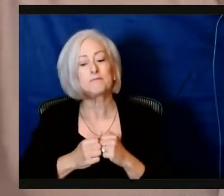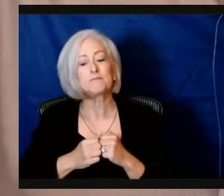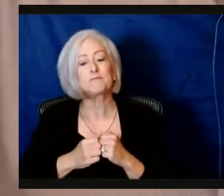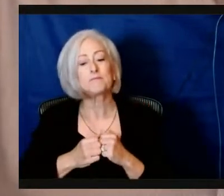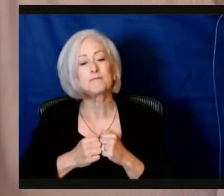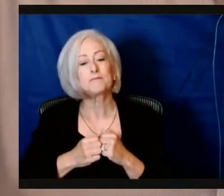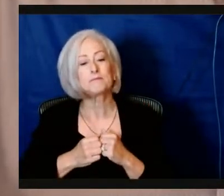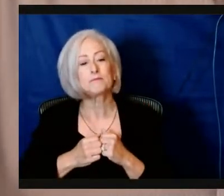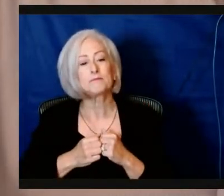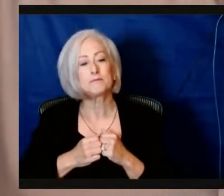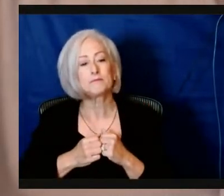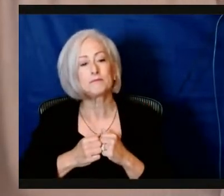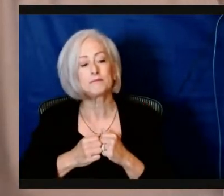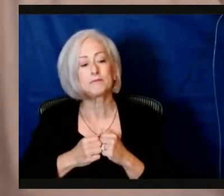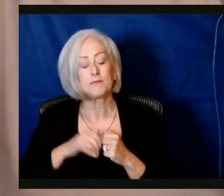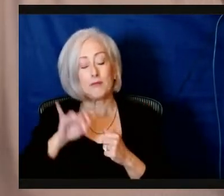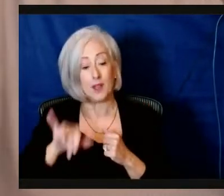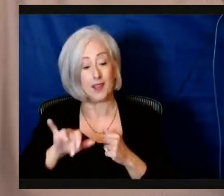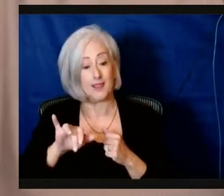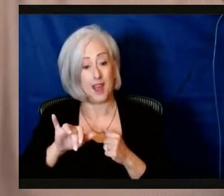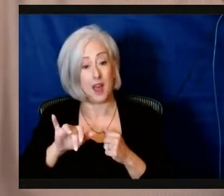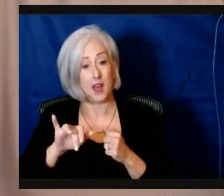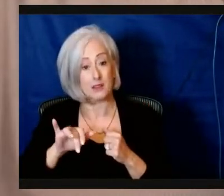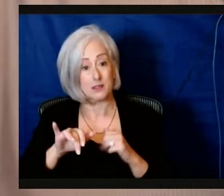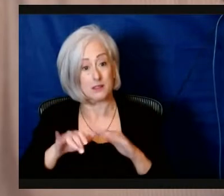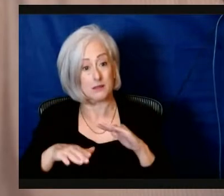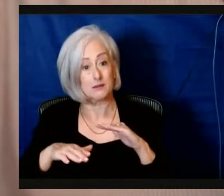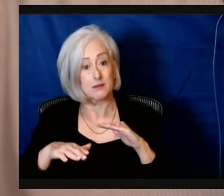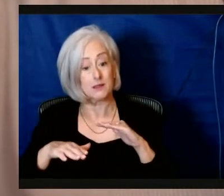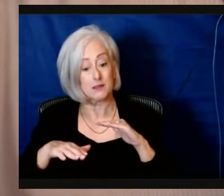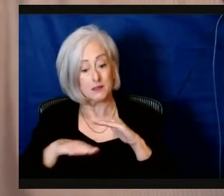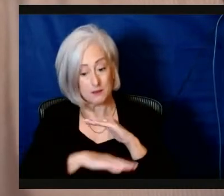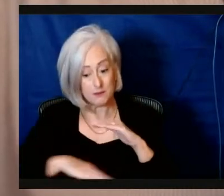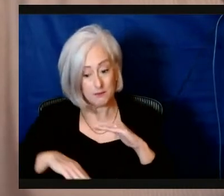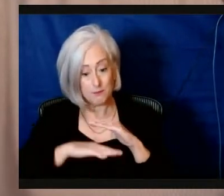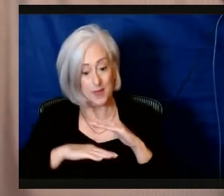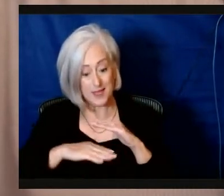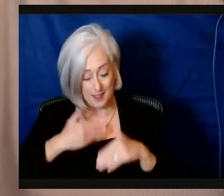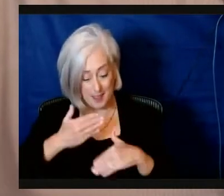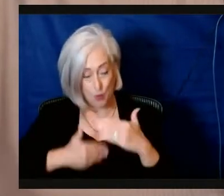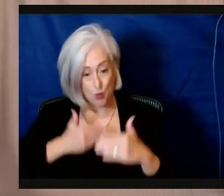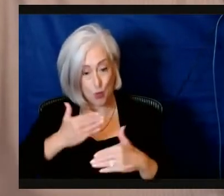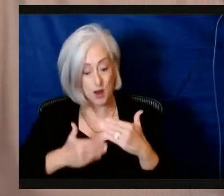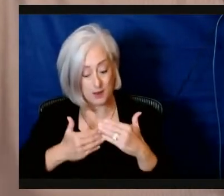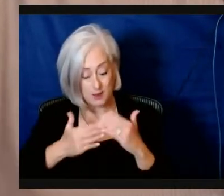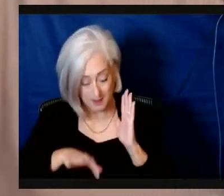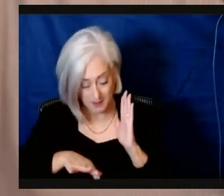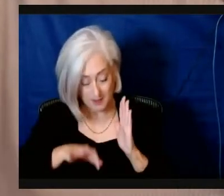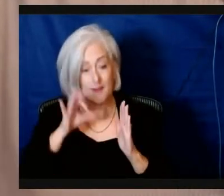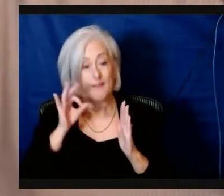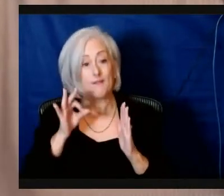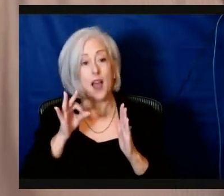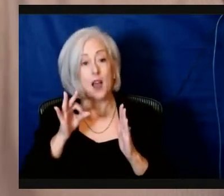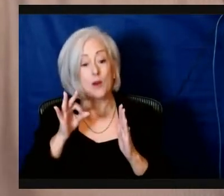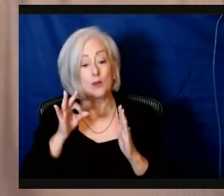elucidated a mechanism underlying this process. So when the receptors are activated by